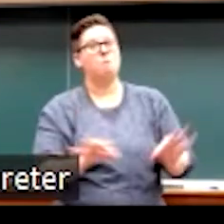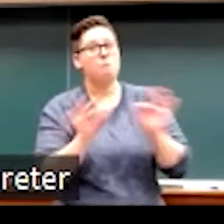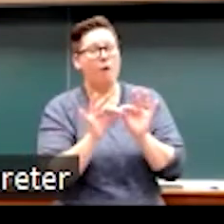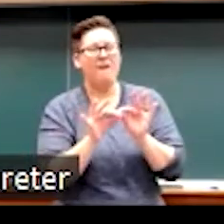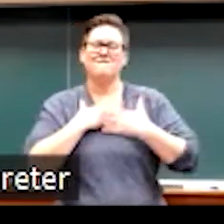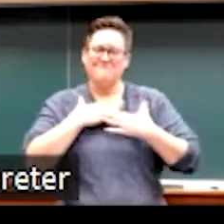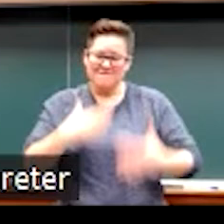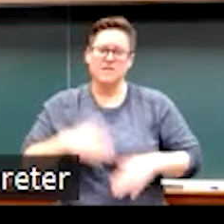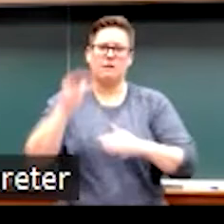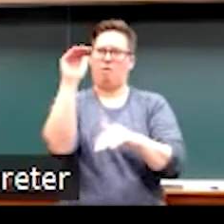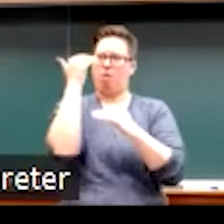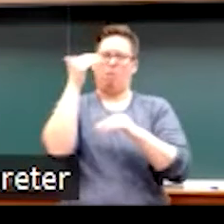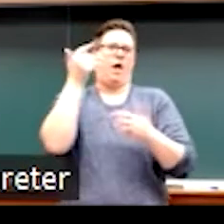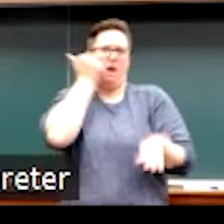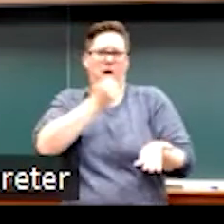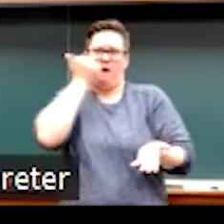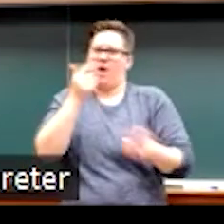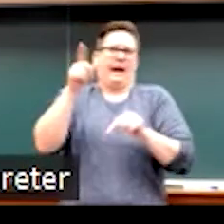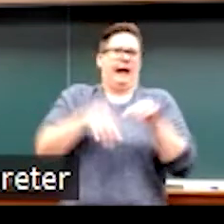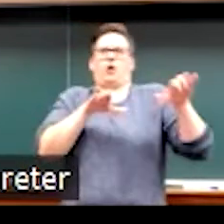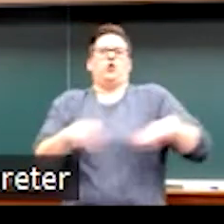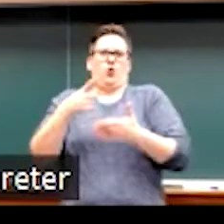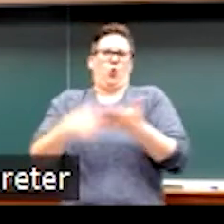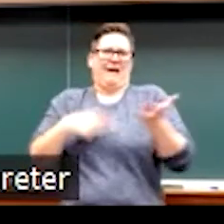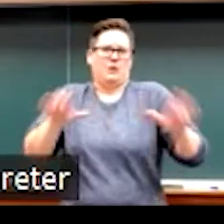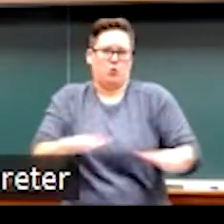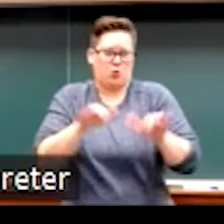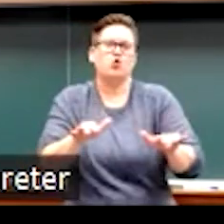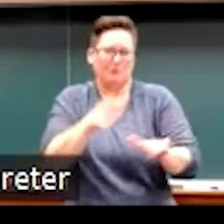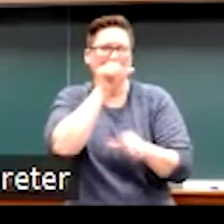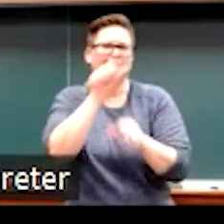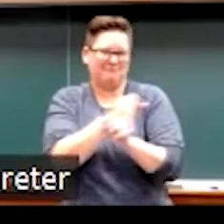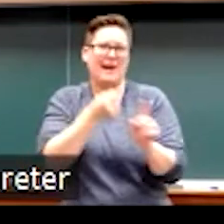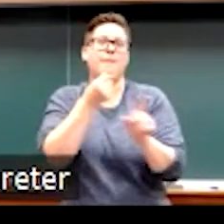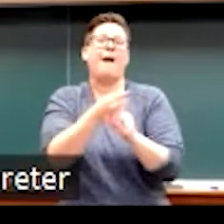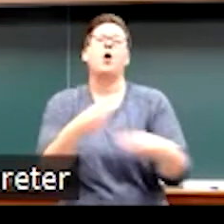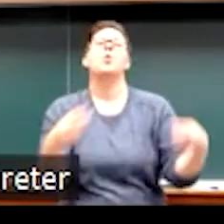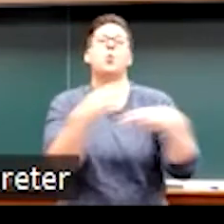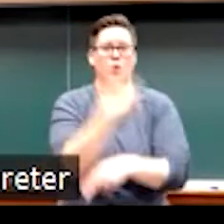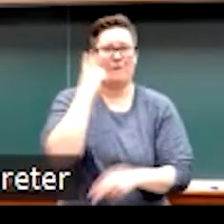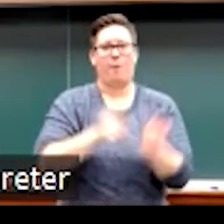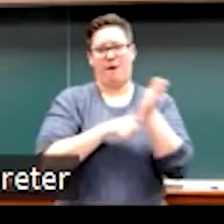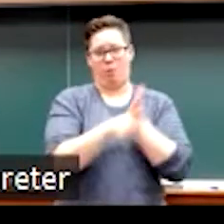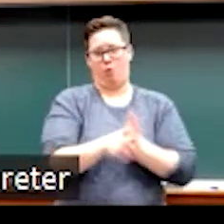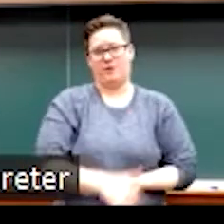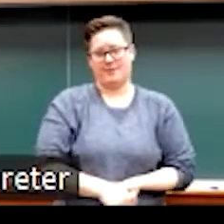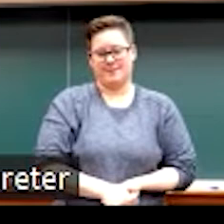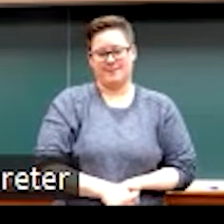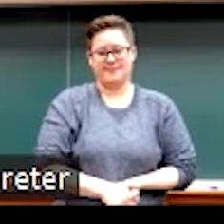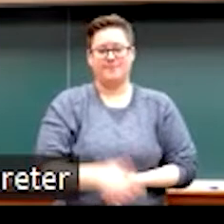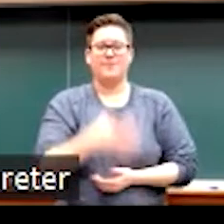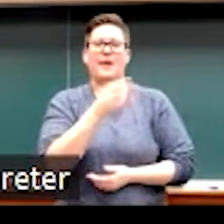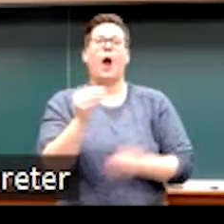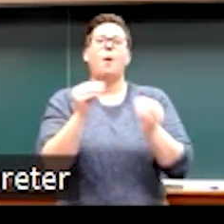important. The physical impairment, the day-to-day ability to operate is impacted in a disproportionate manner. There's